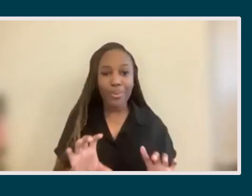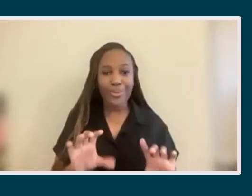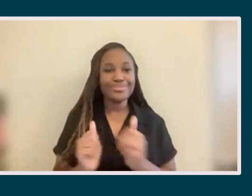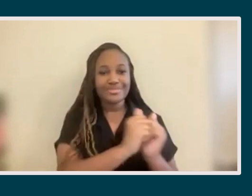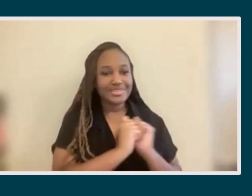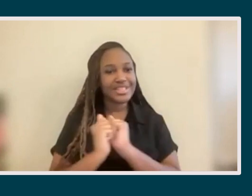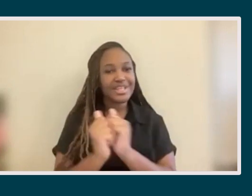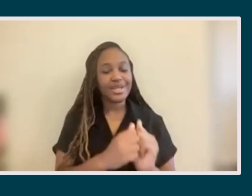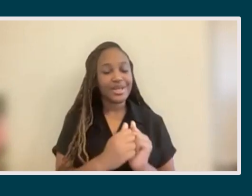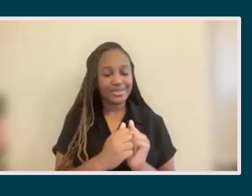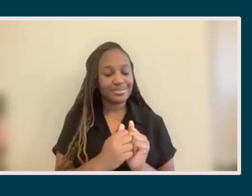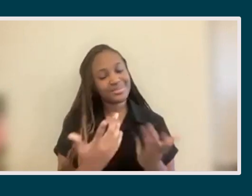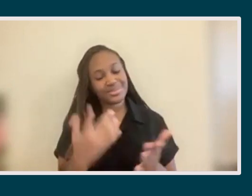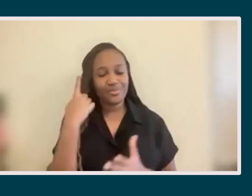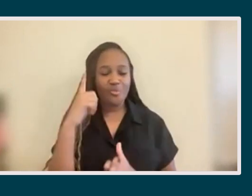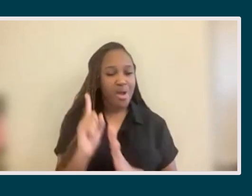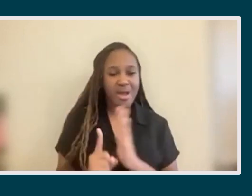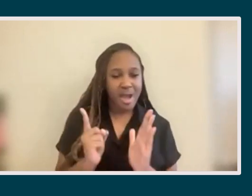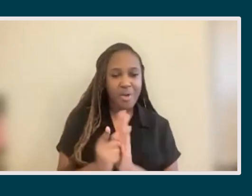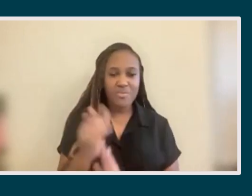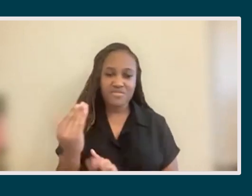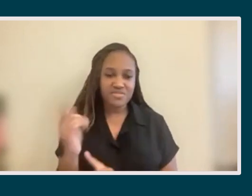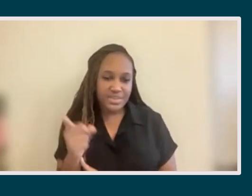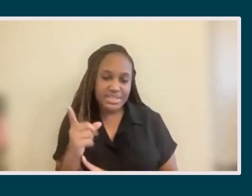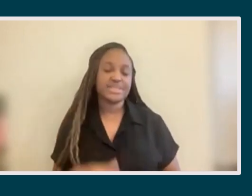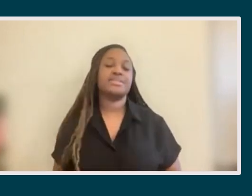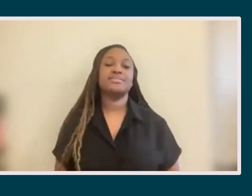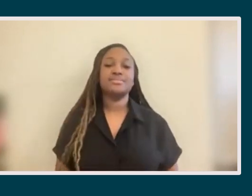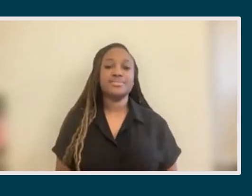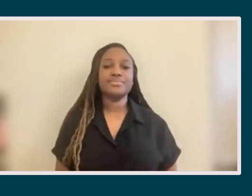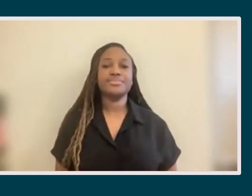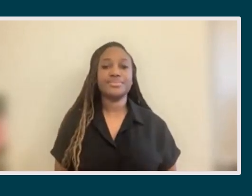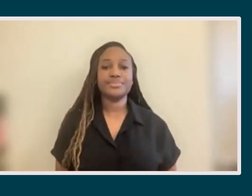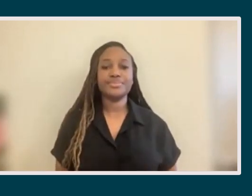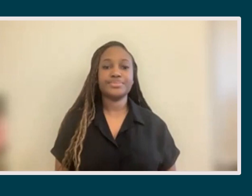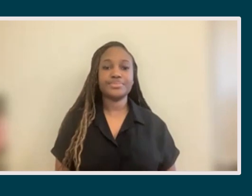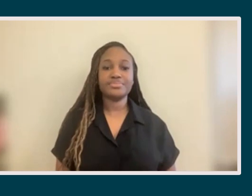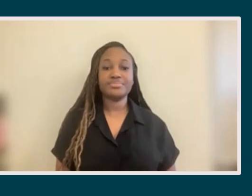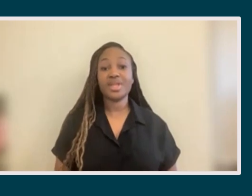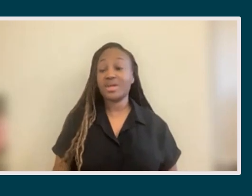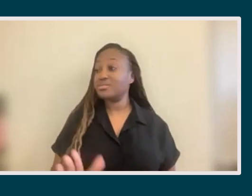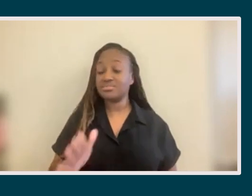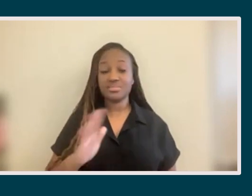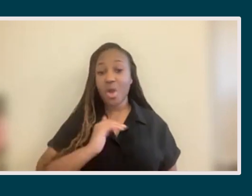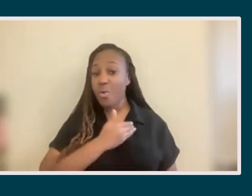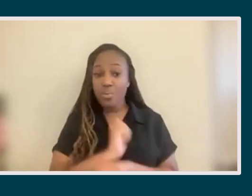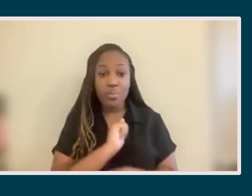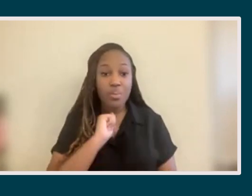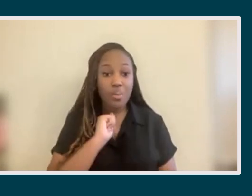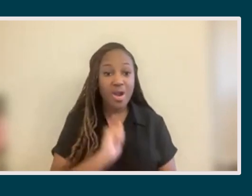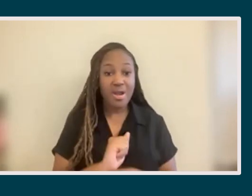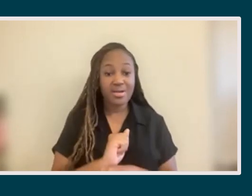even just for an hour in 15 minutes. And it is our work, and it is blessed work